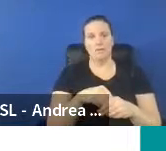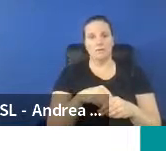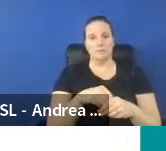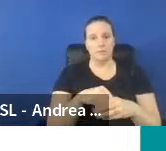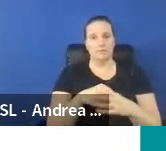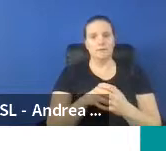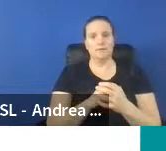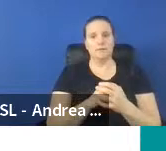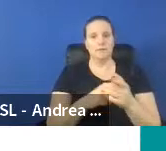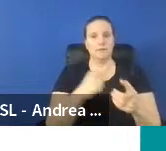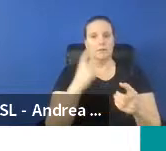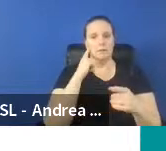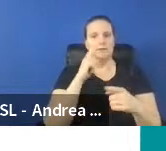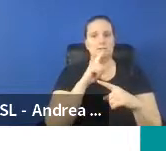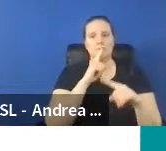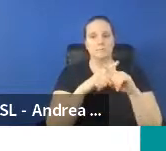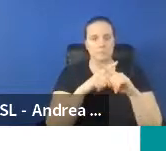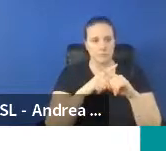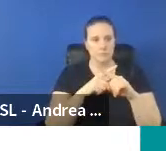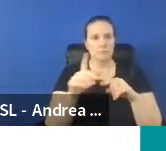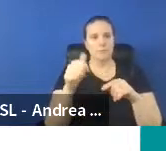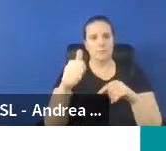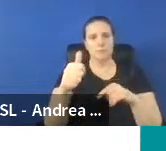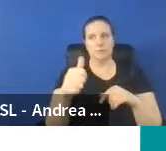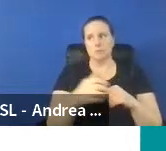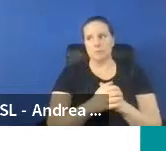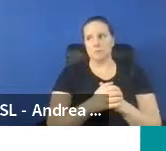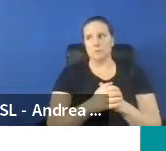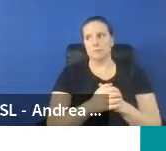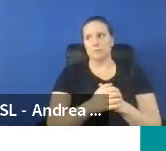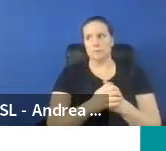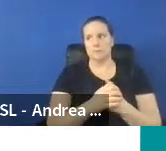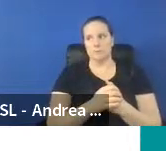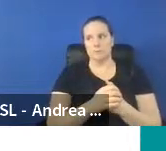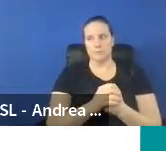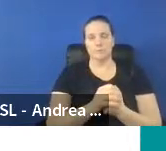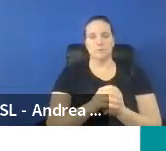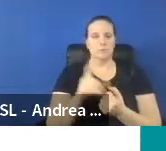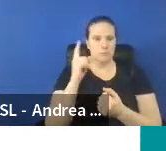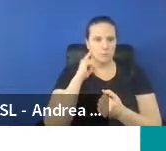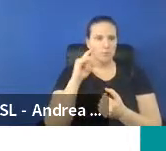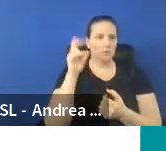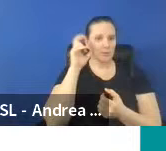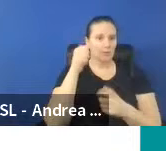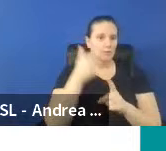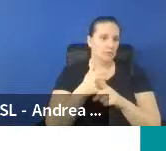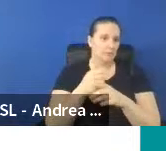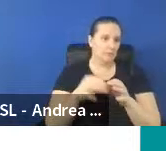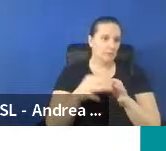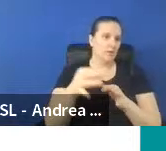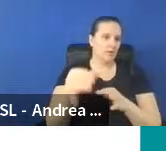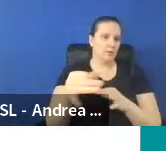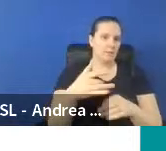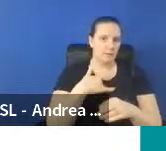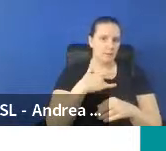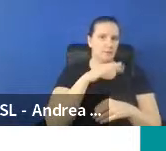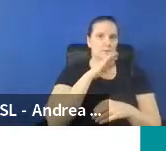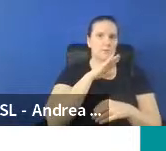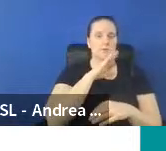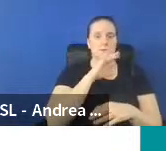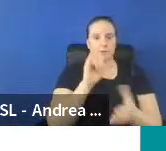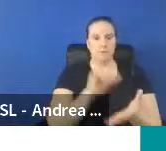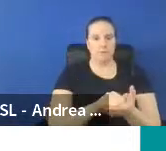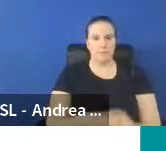mute your YouTube so that you're not hearing yourself in lag and feeling the frustration of